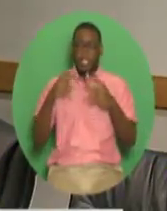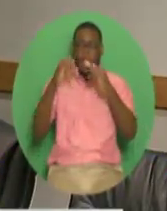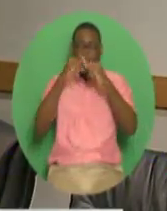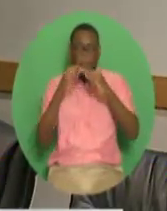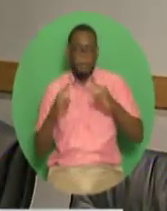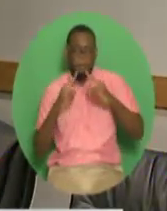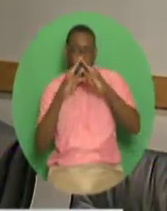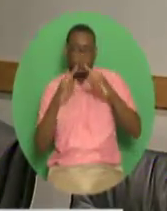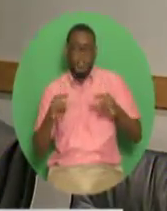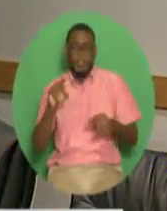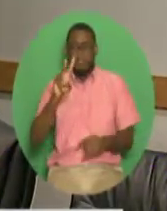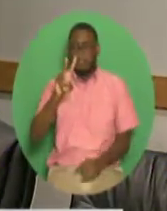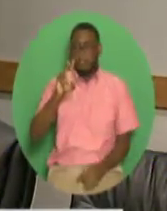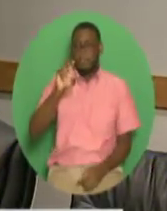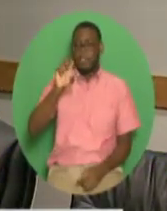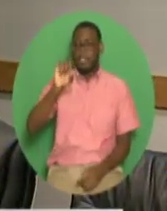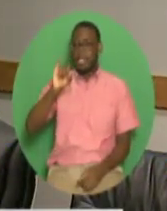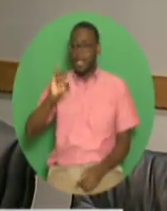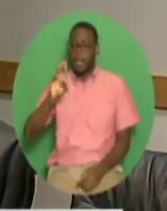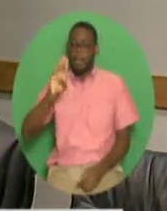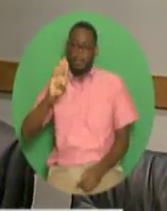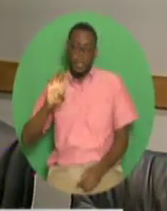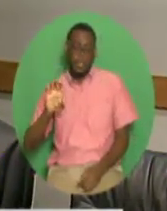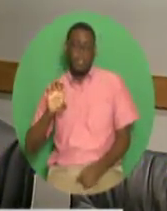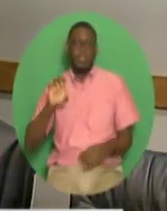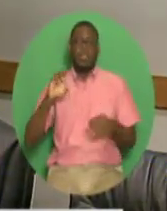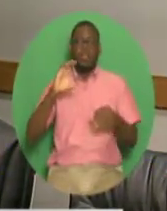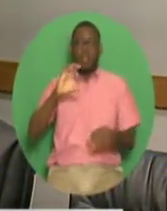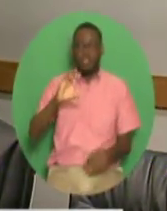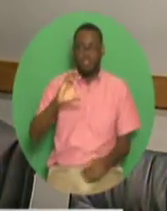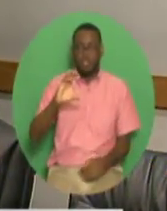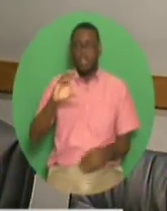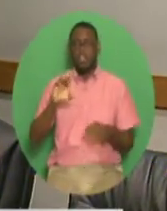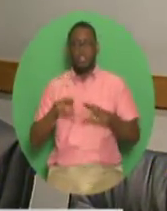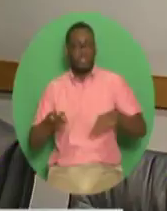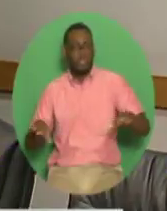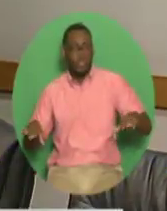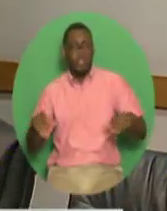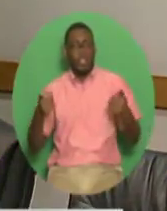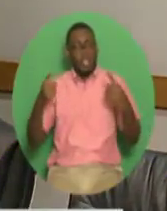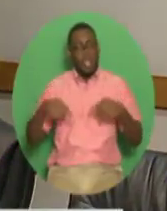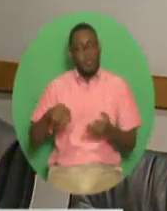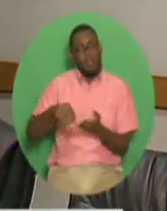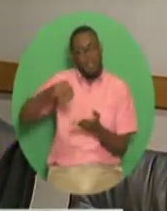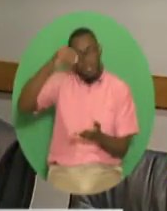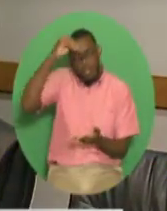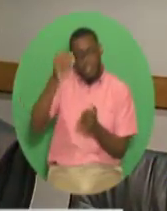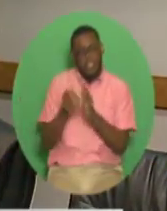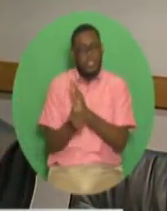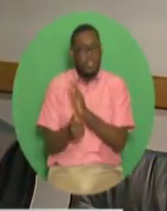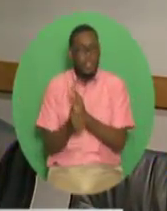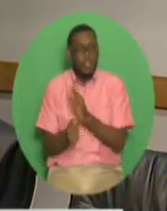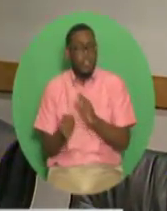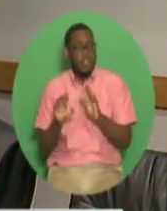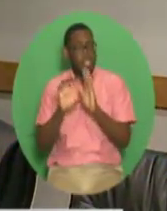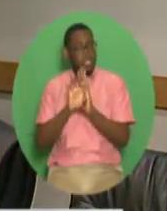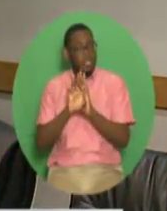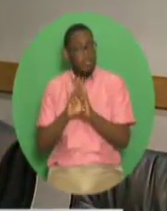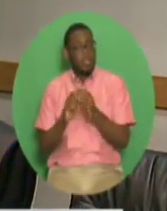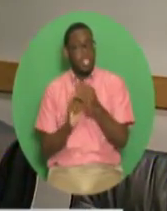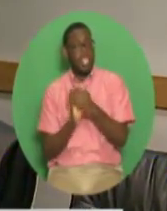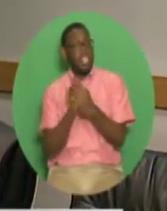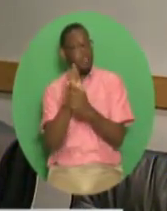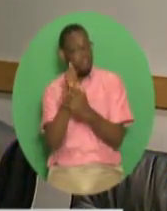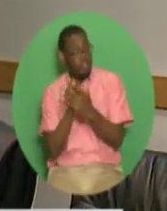Tobago. We had over 400 kids learning various skills, life skills and so on, agriculture, arts and craft.